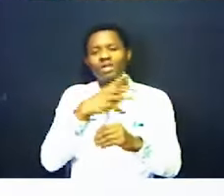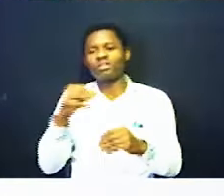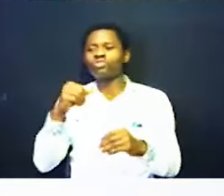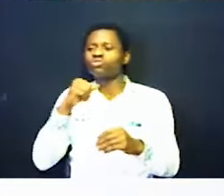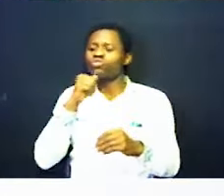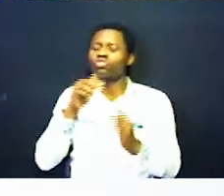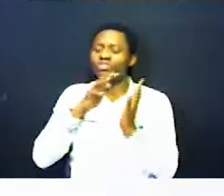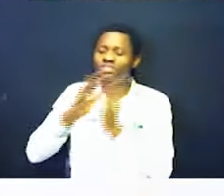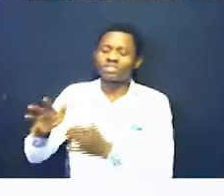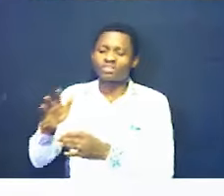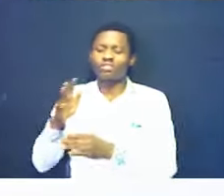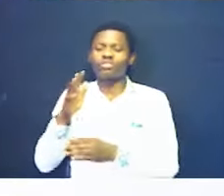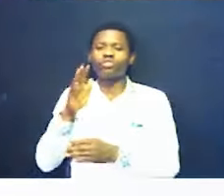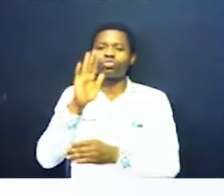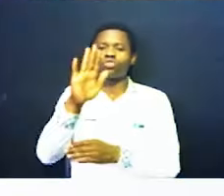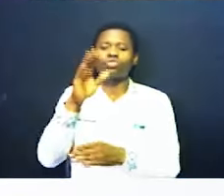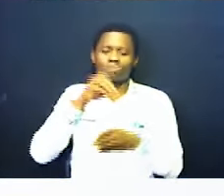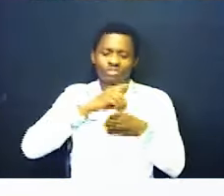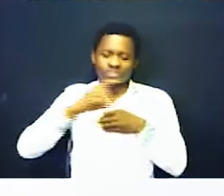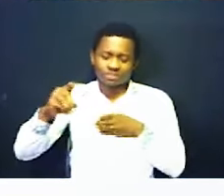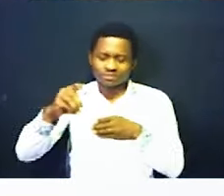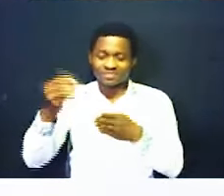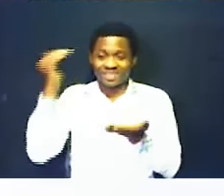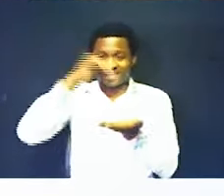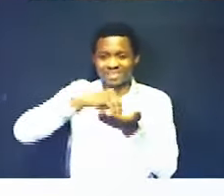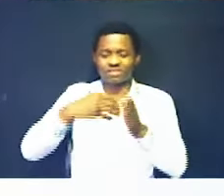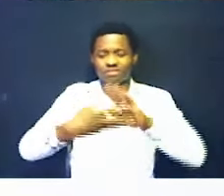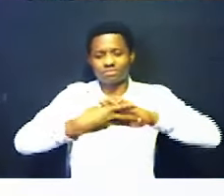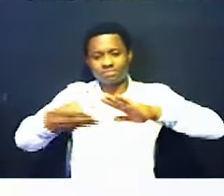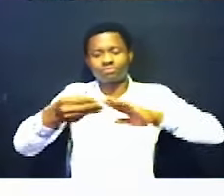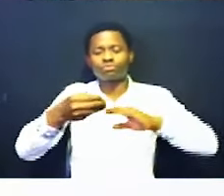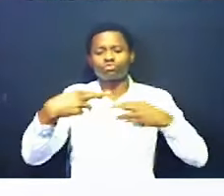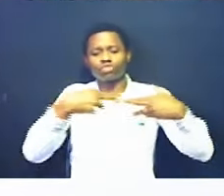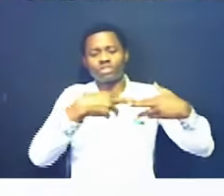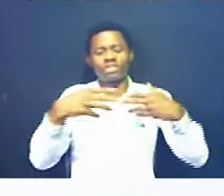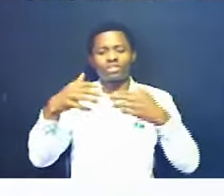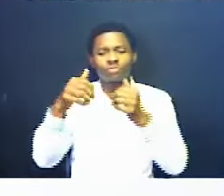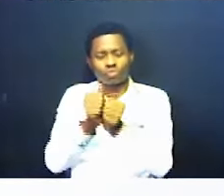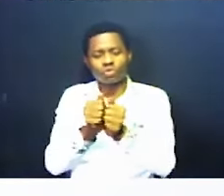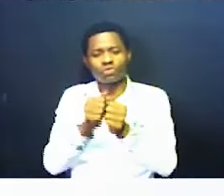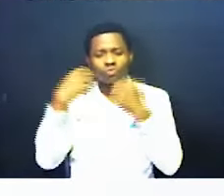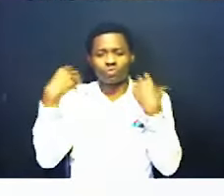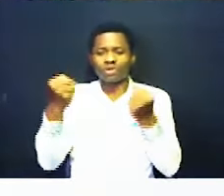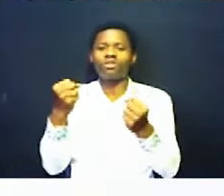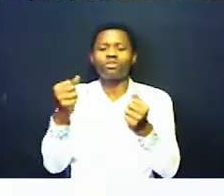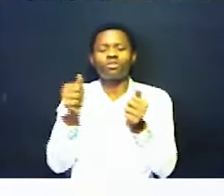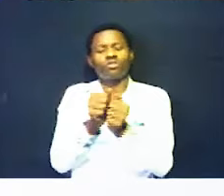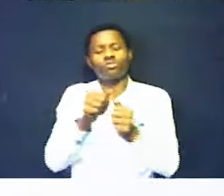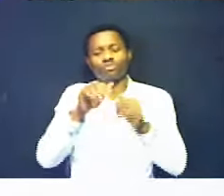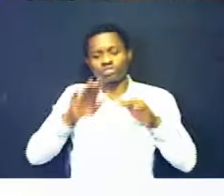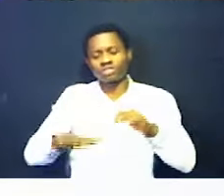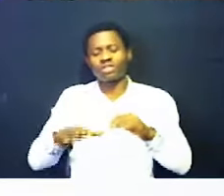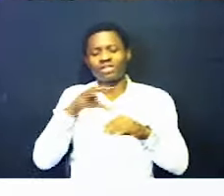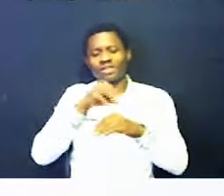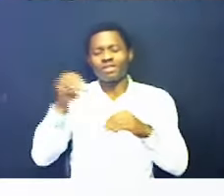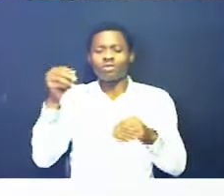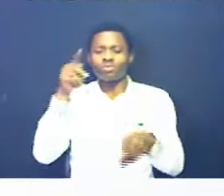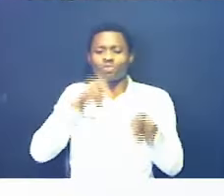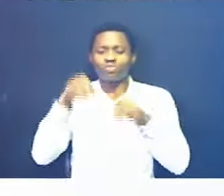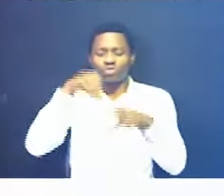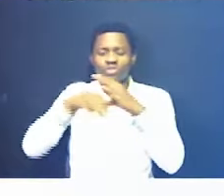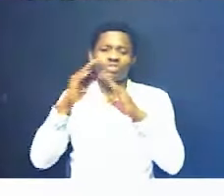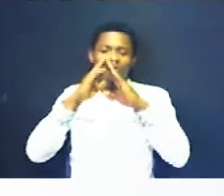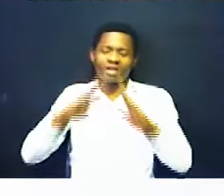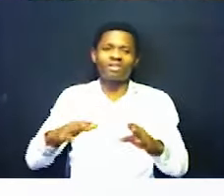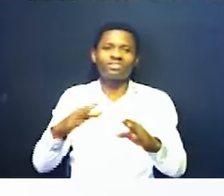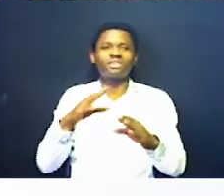not shun your discipline. Shall we take it again? Relate well with your child and the people in your